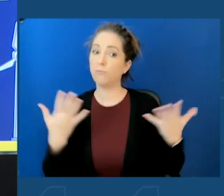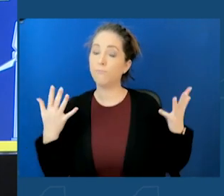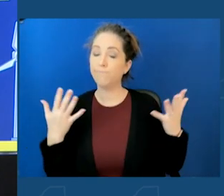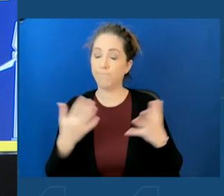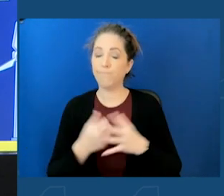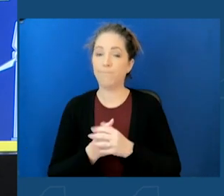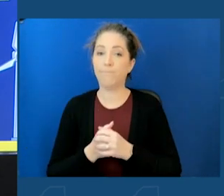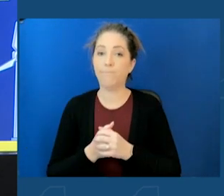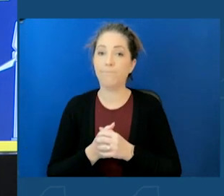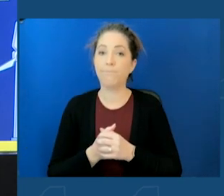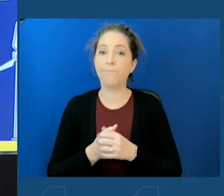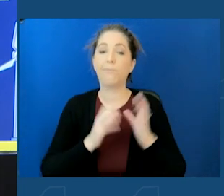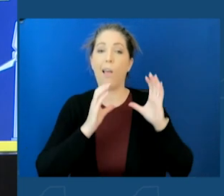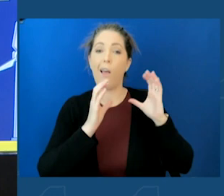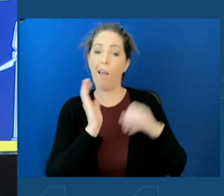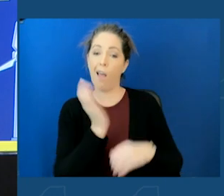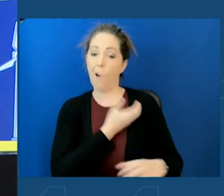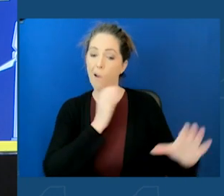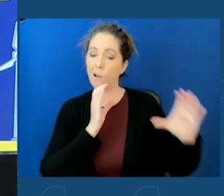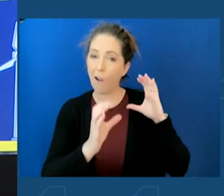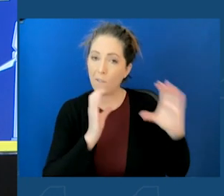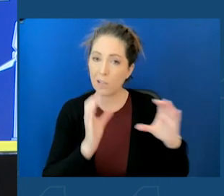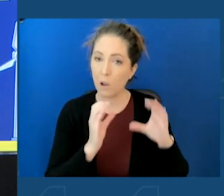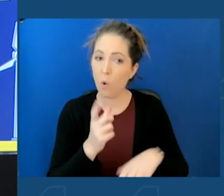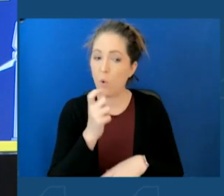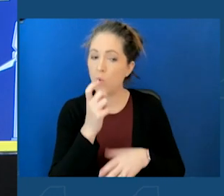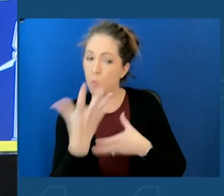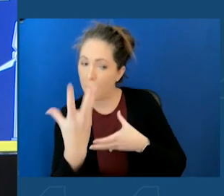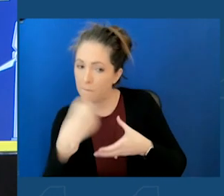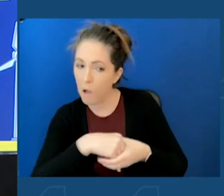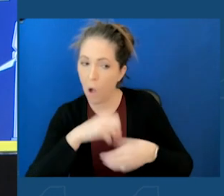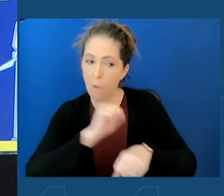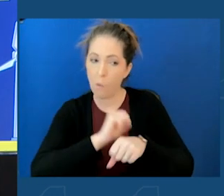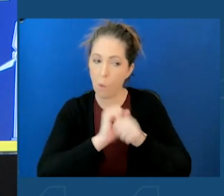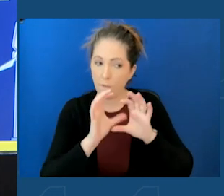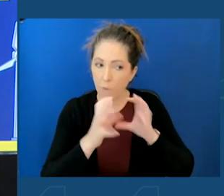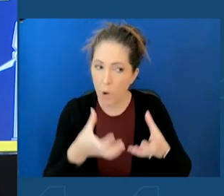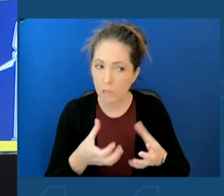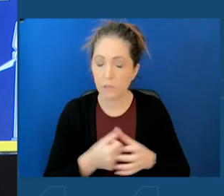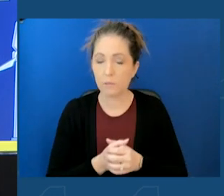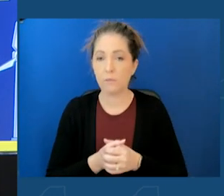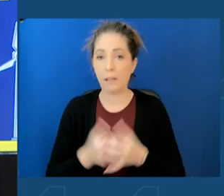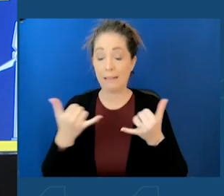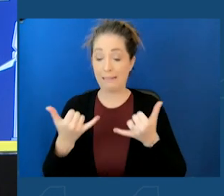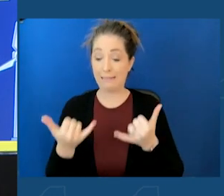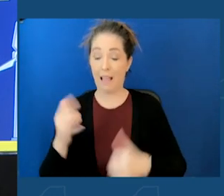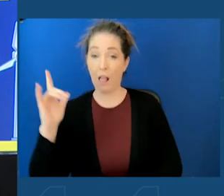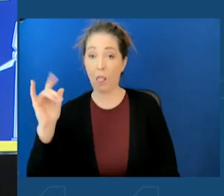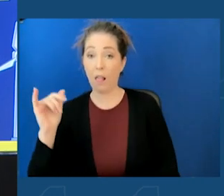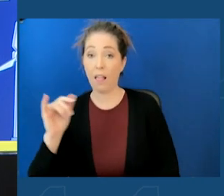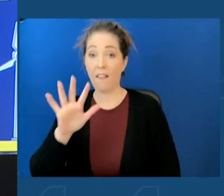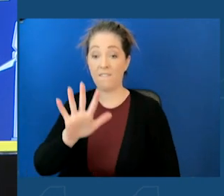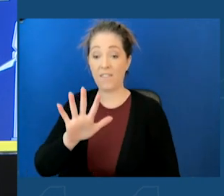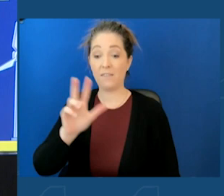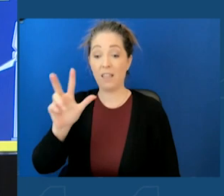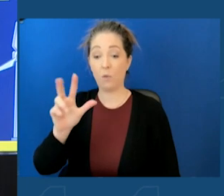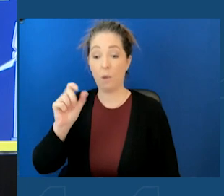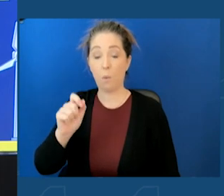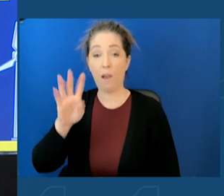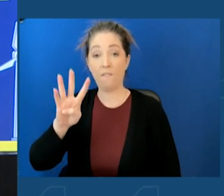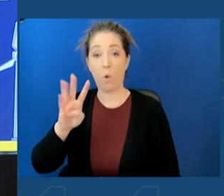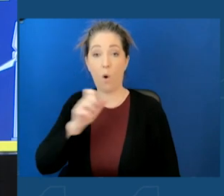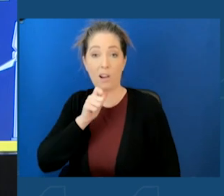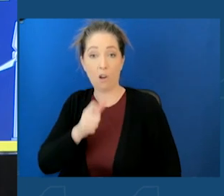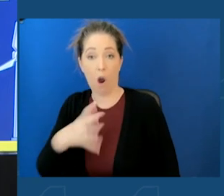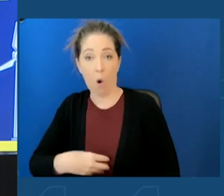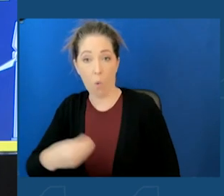we have about who is going to be in this workforce. Today, Long Island is 53.4% non-white.